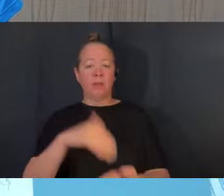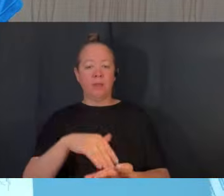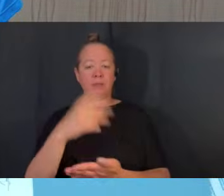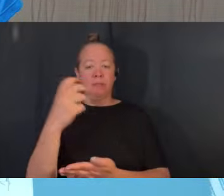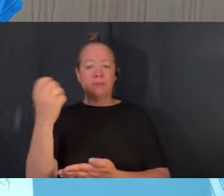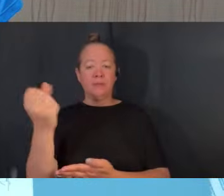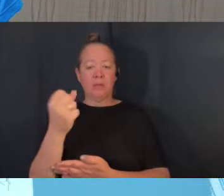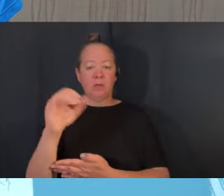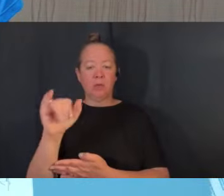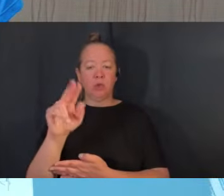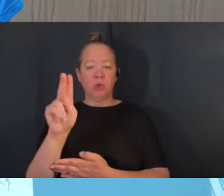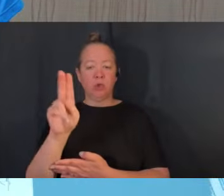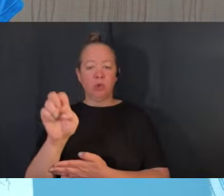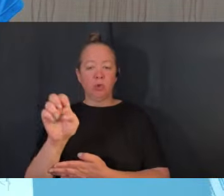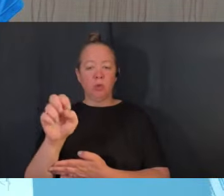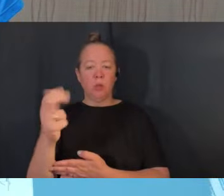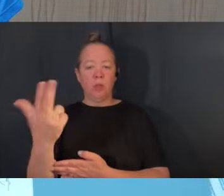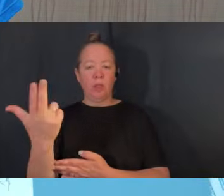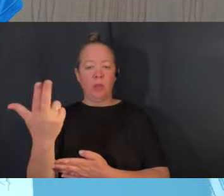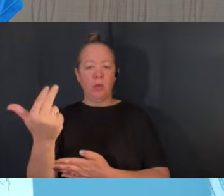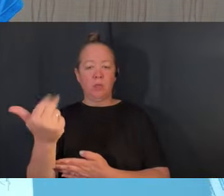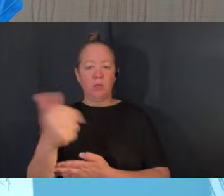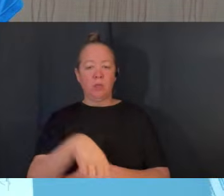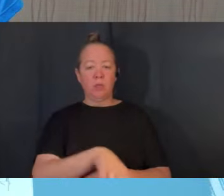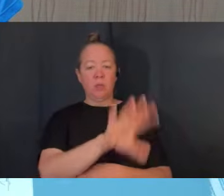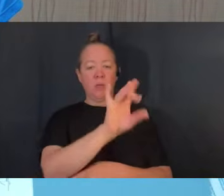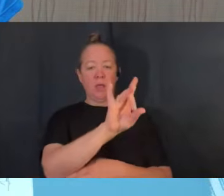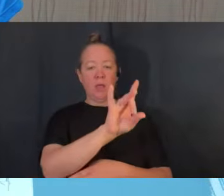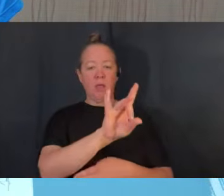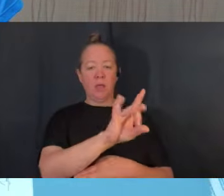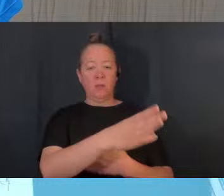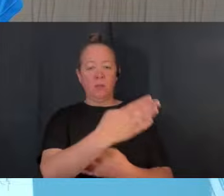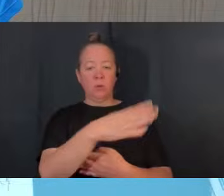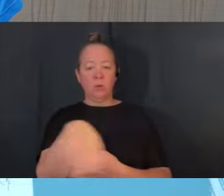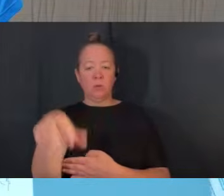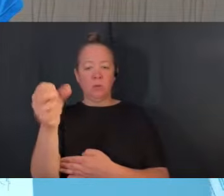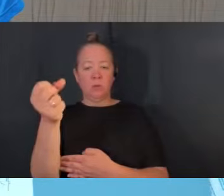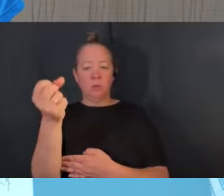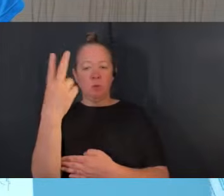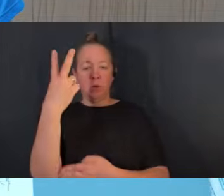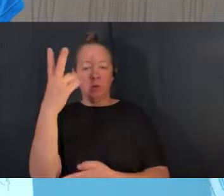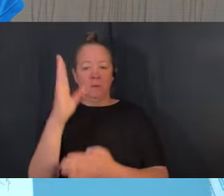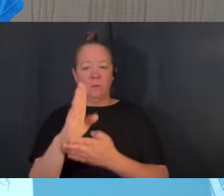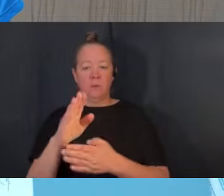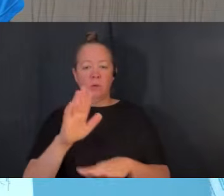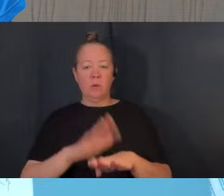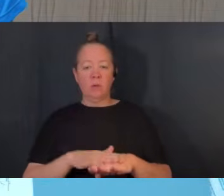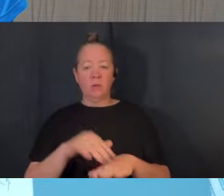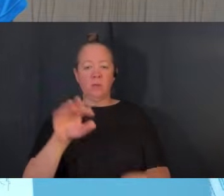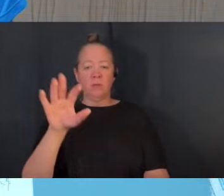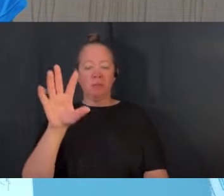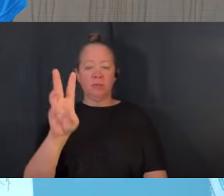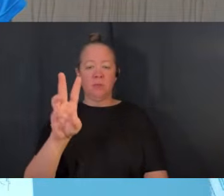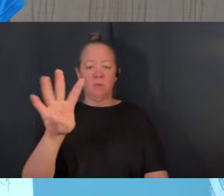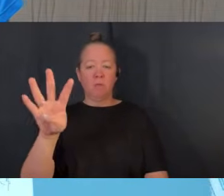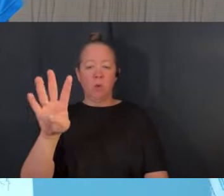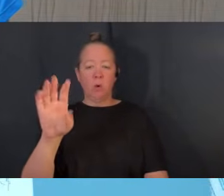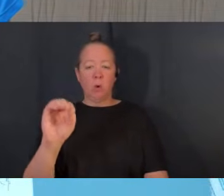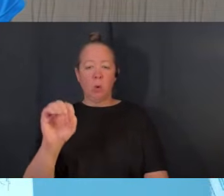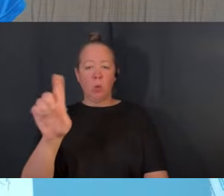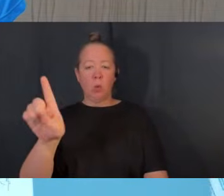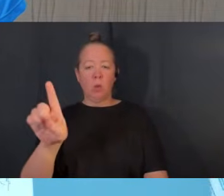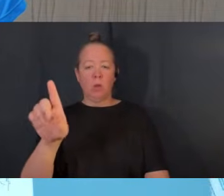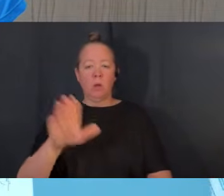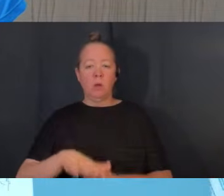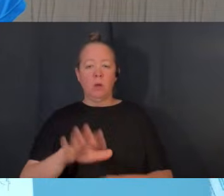at 6401 Forest Road. Do not park in the parking lot or you will be towed. Please park on the hill or